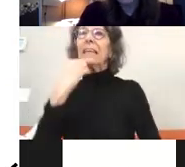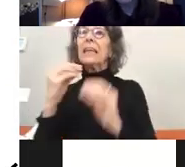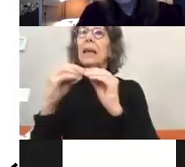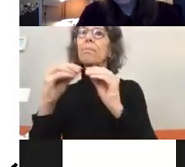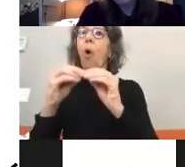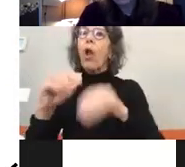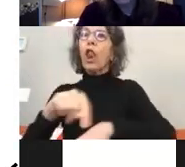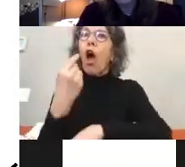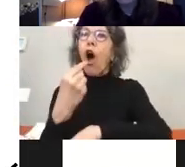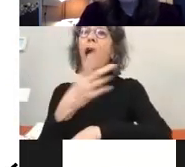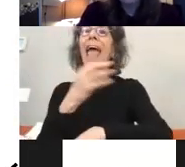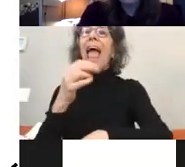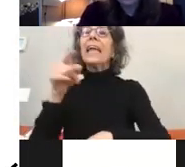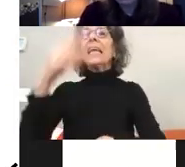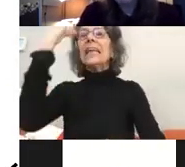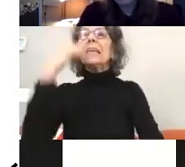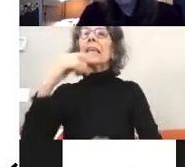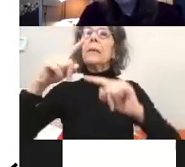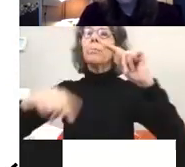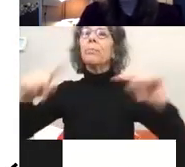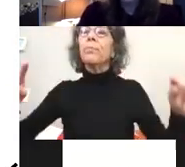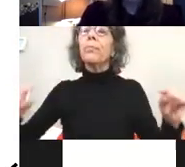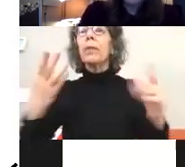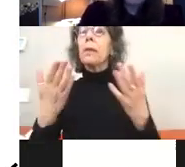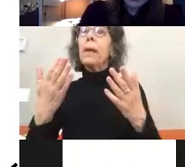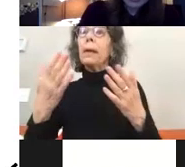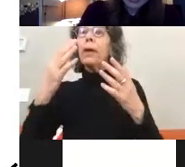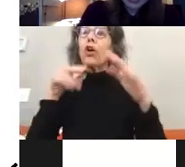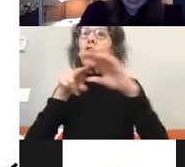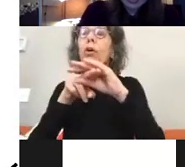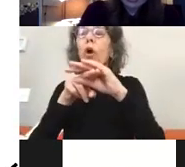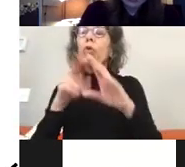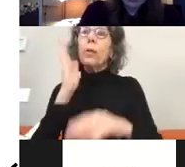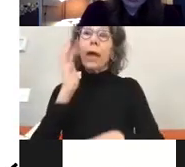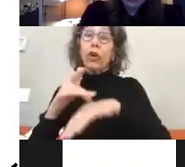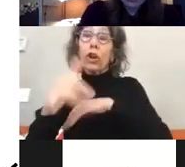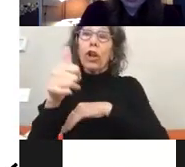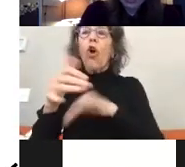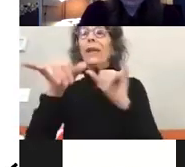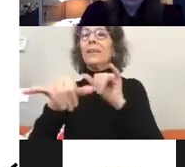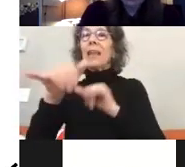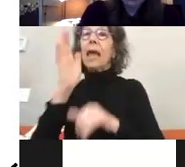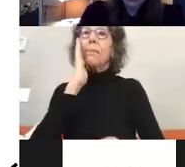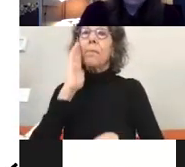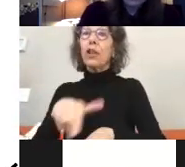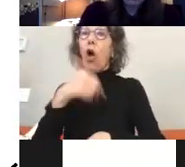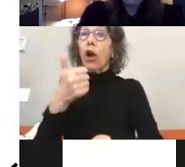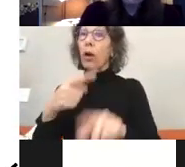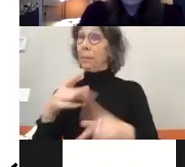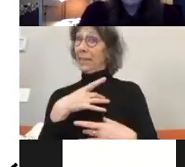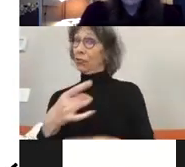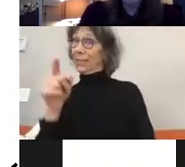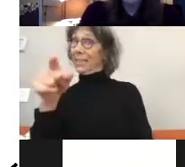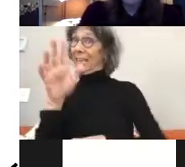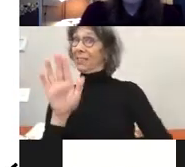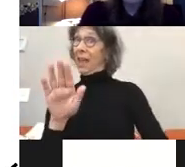like sleeping a bit earlier and staying in bed longer. But the interesting thing here is also, like in the afternoon, you see all of